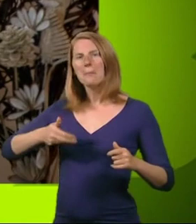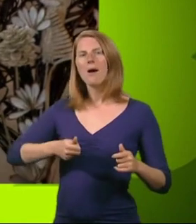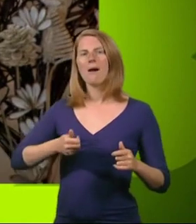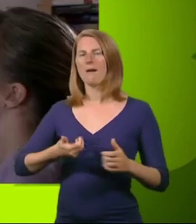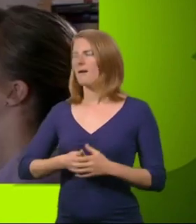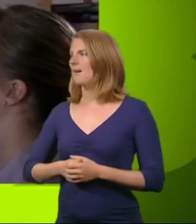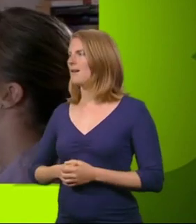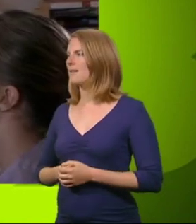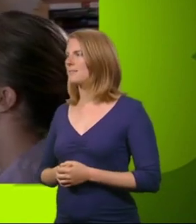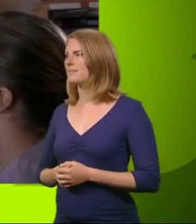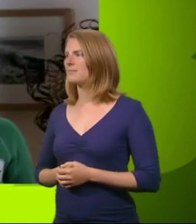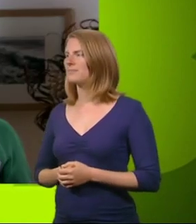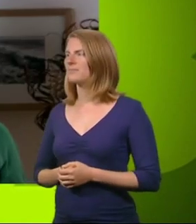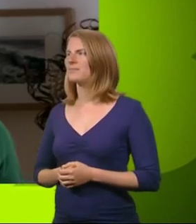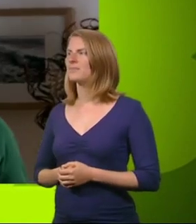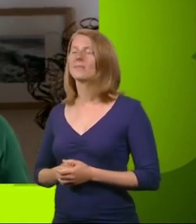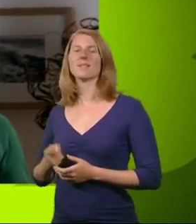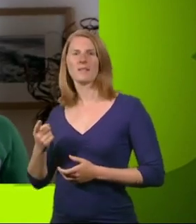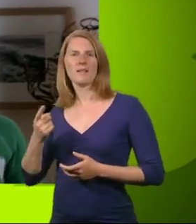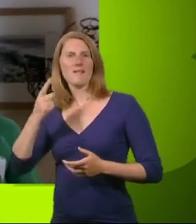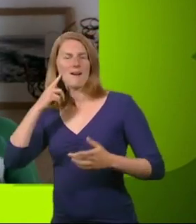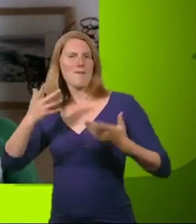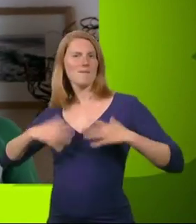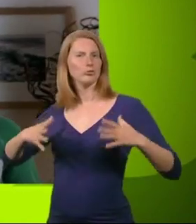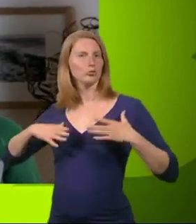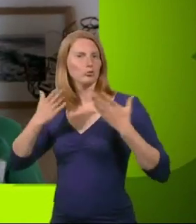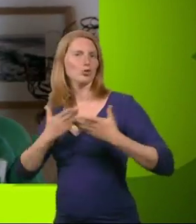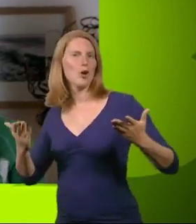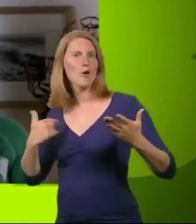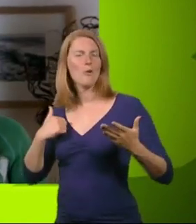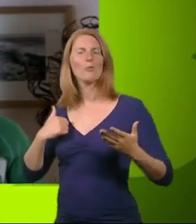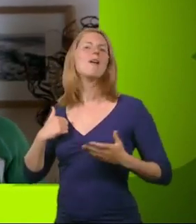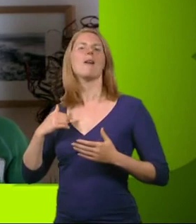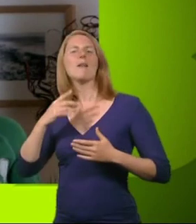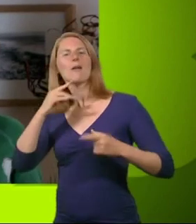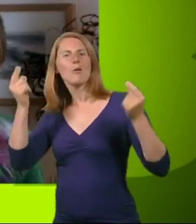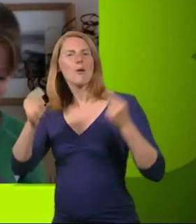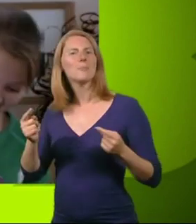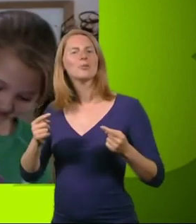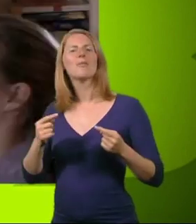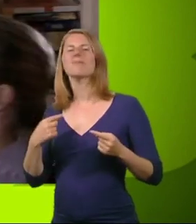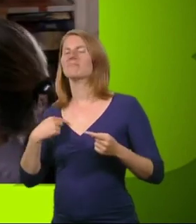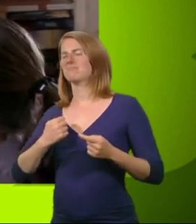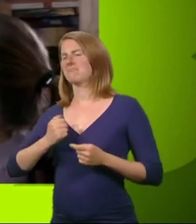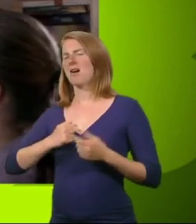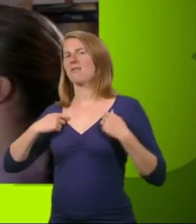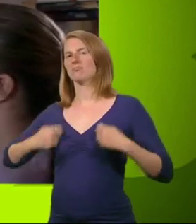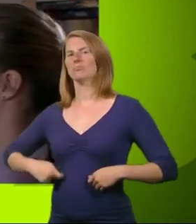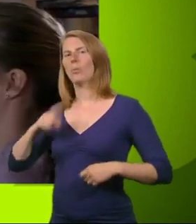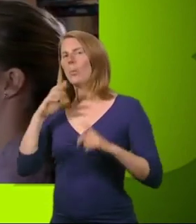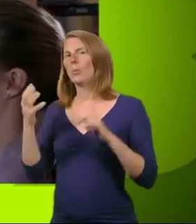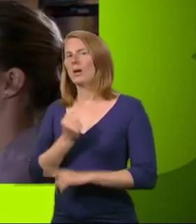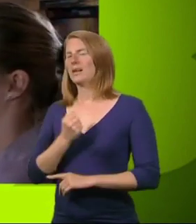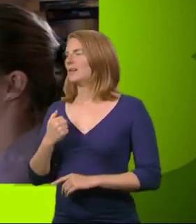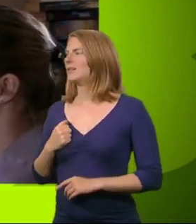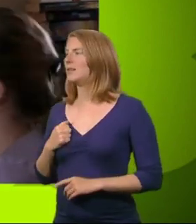We can have our little fashion show. Yeah, we can make it a competition. Mine's definitely gonna win. Can you help me, Tracy? And me. We